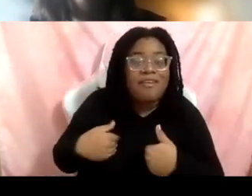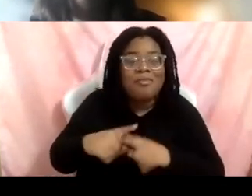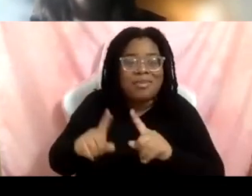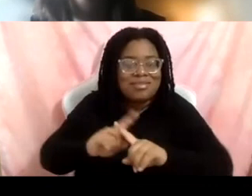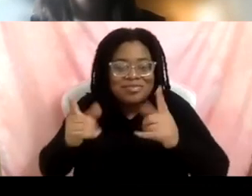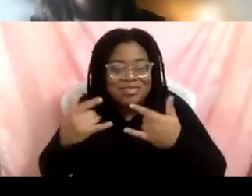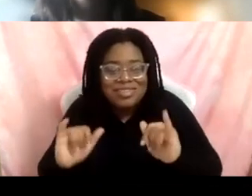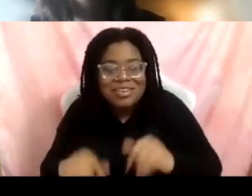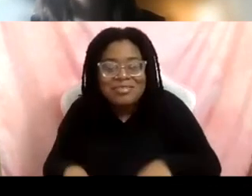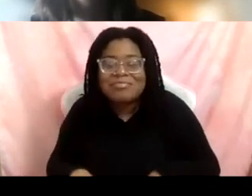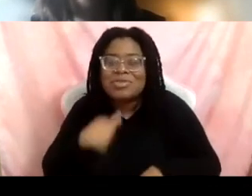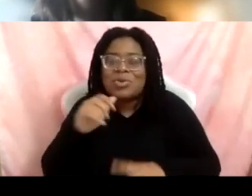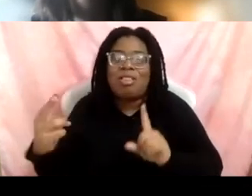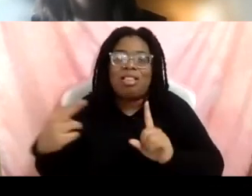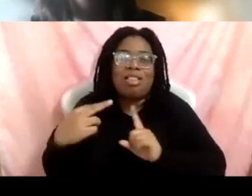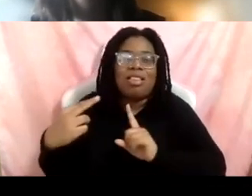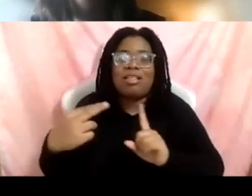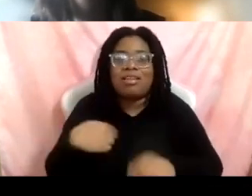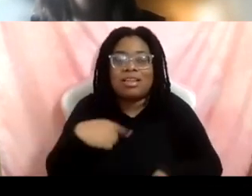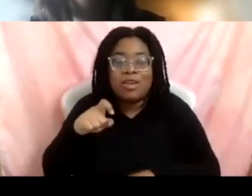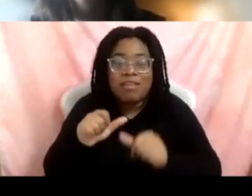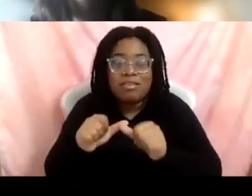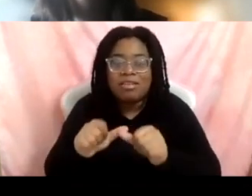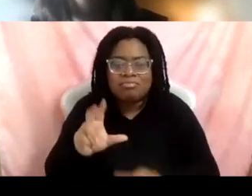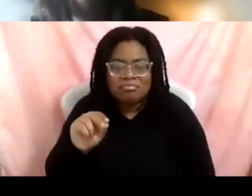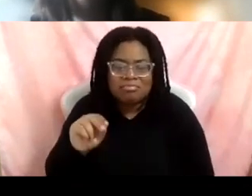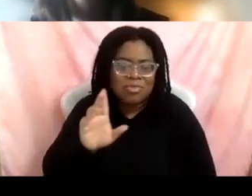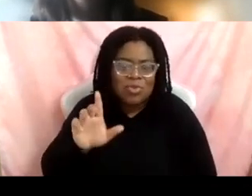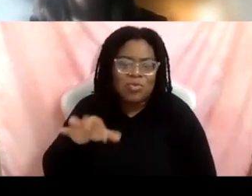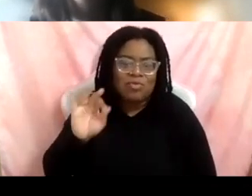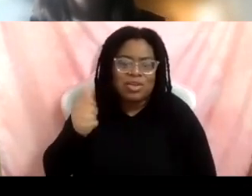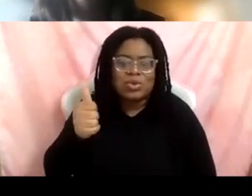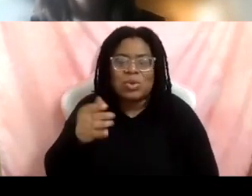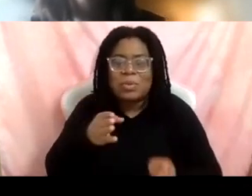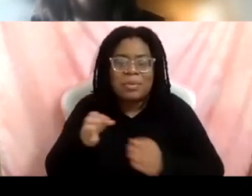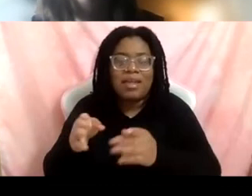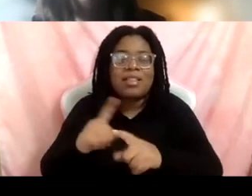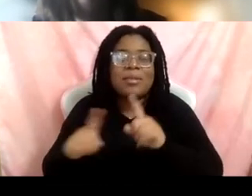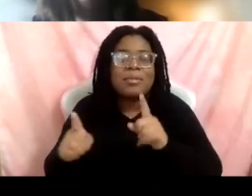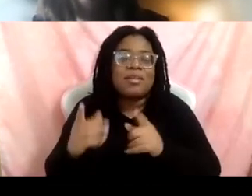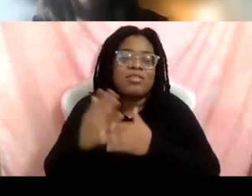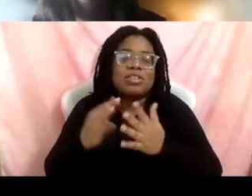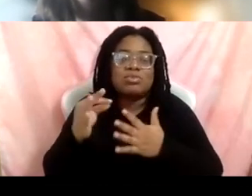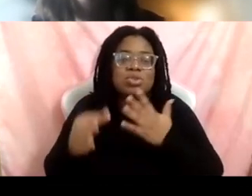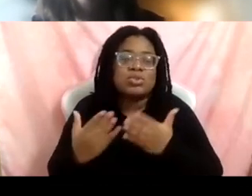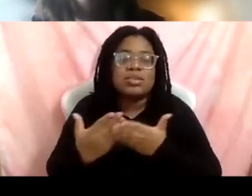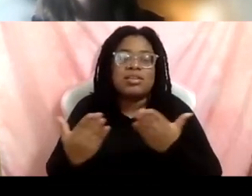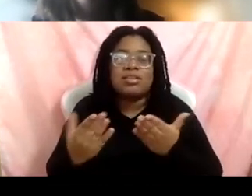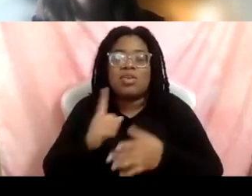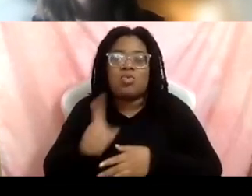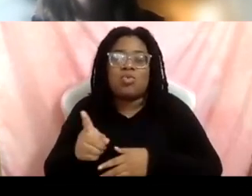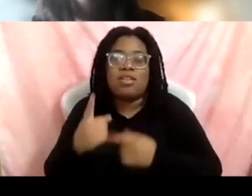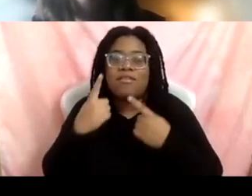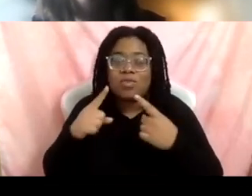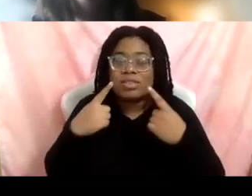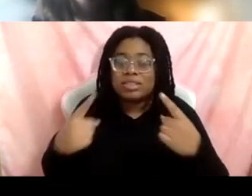or Faith's or anyone else and think, oh, that's what you have to do. You find your own path, but there's just some chosen things that I think are recipes to success. Film